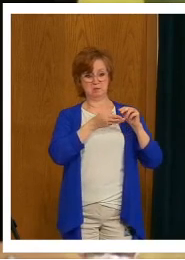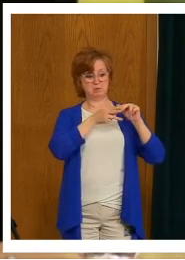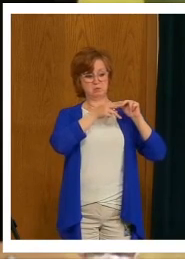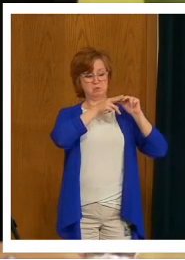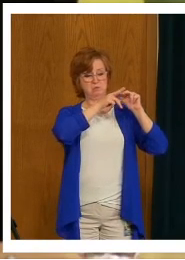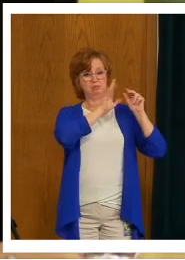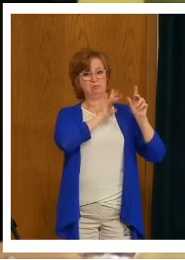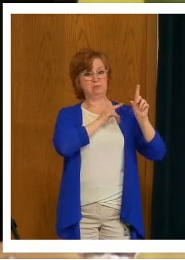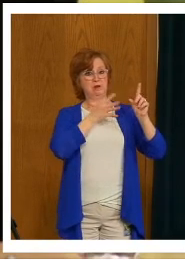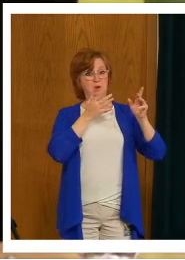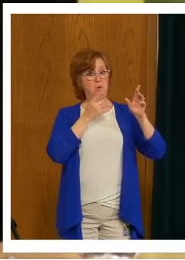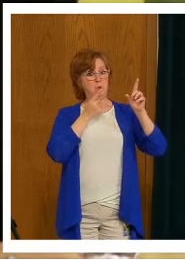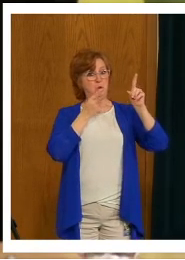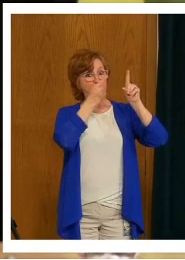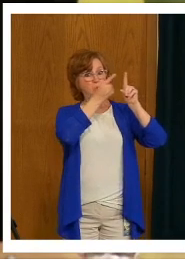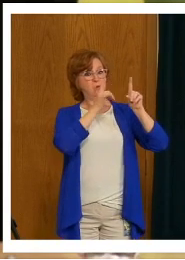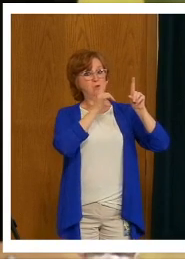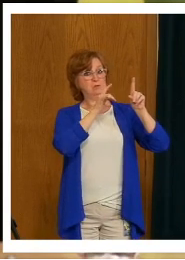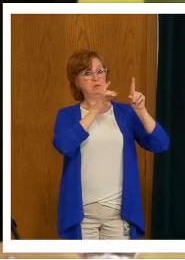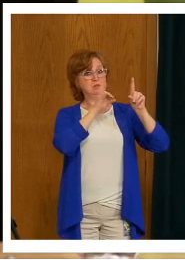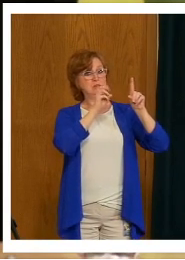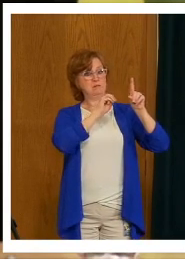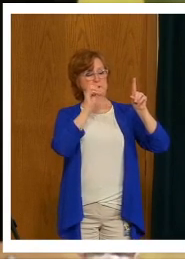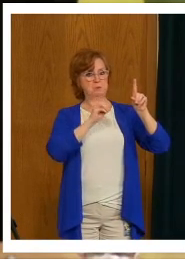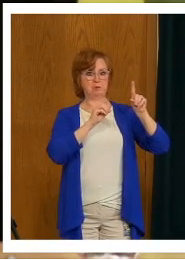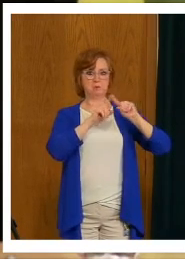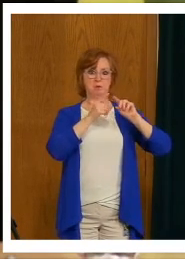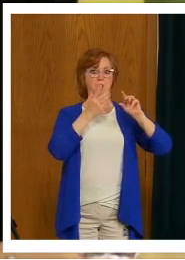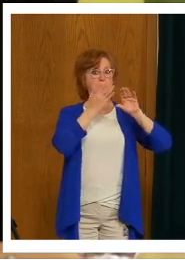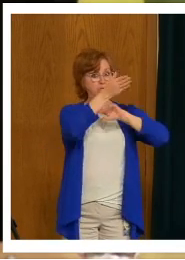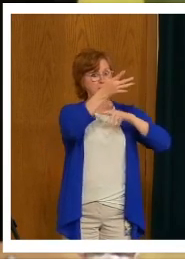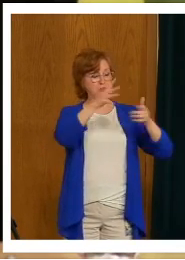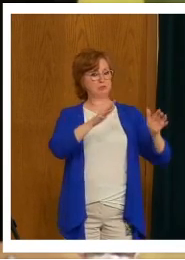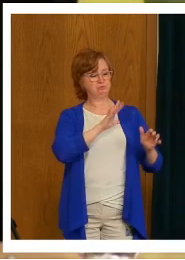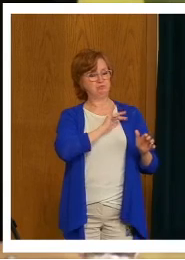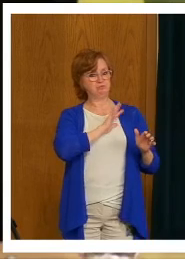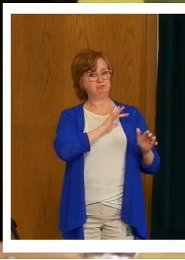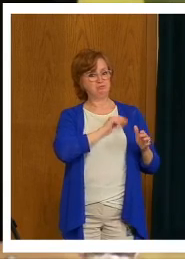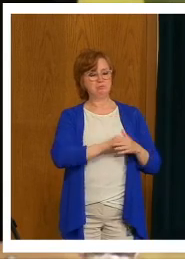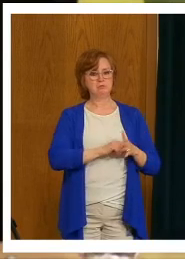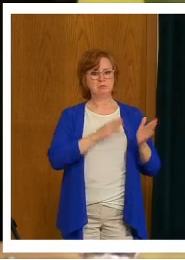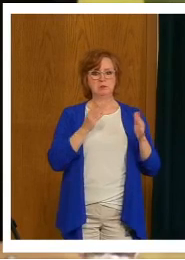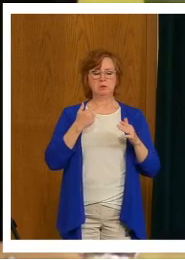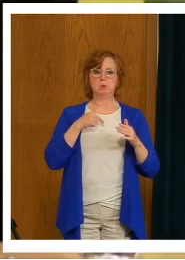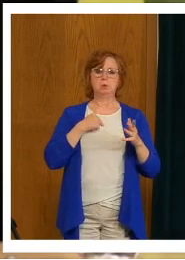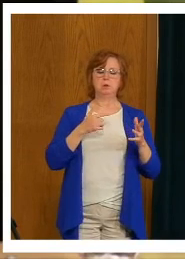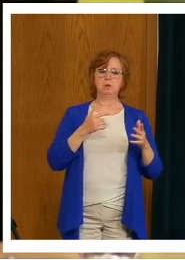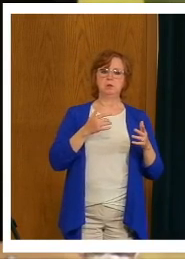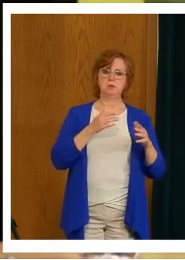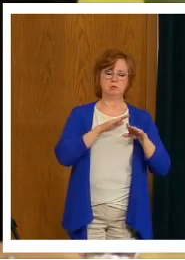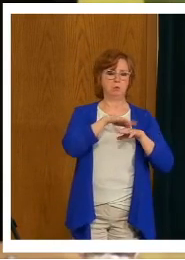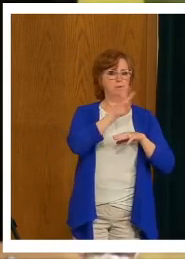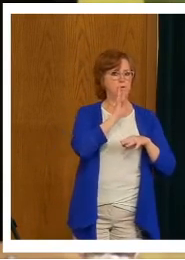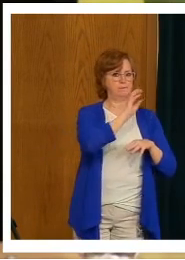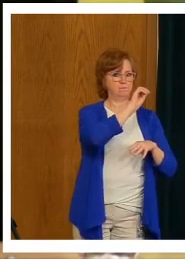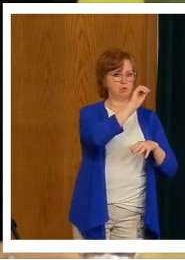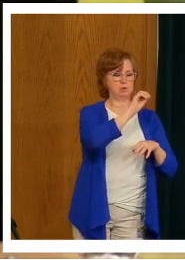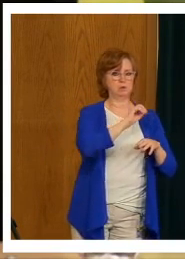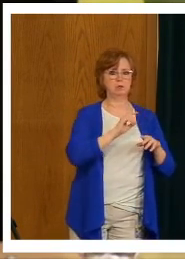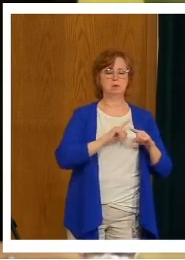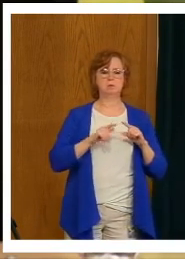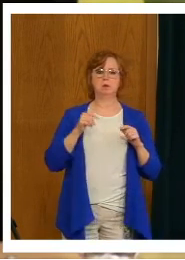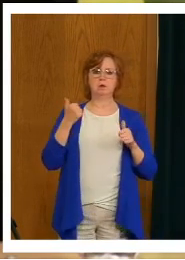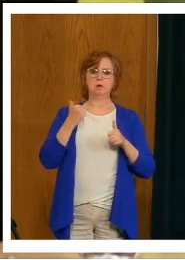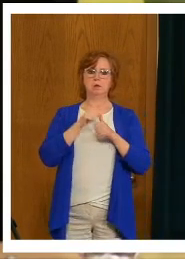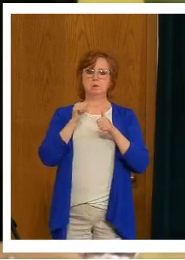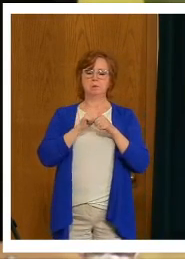a positive metric. We do want the high vaccination rates for a number of reasons. One, yes, so